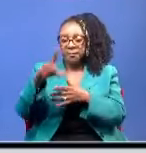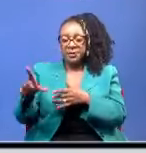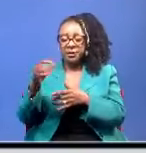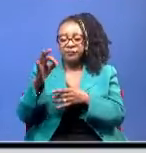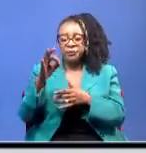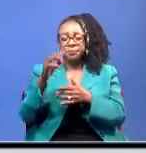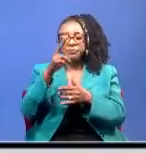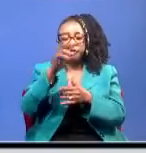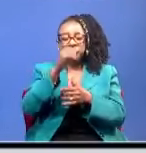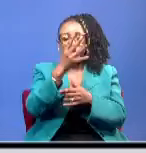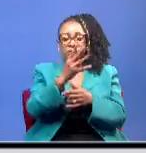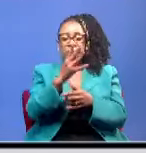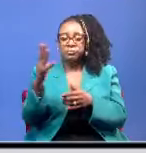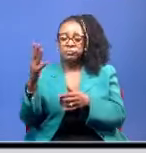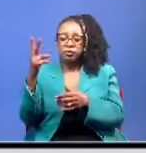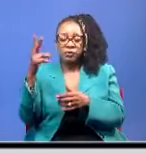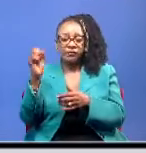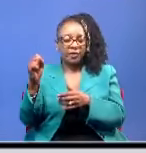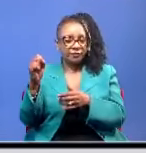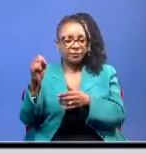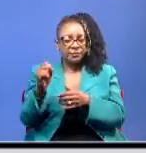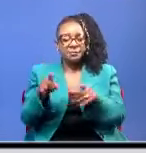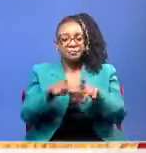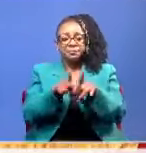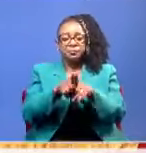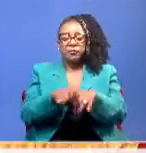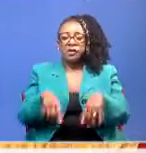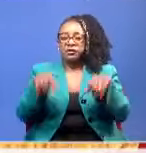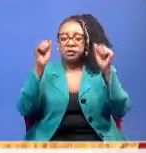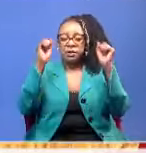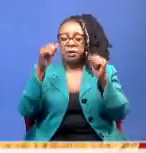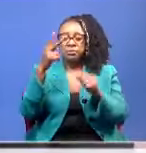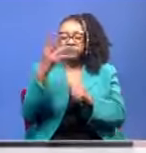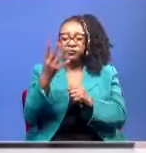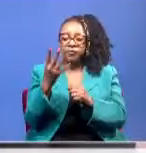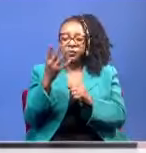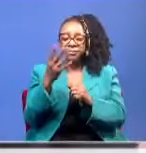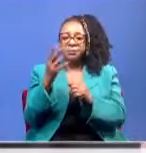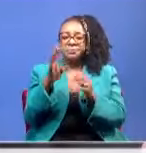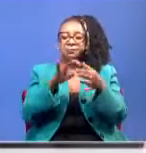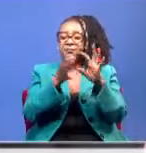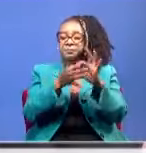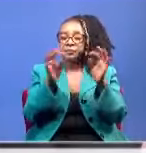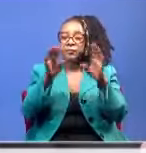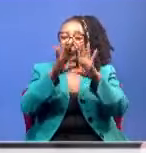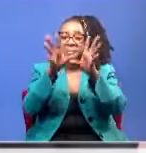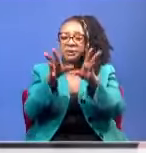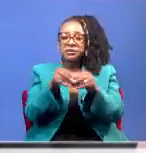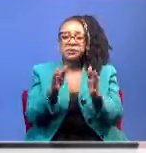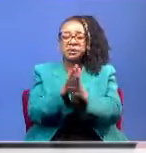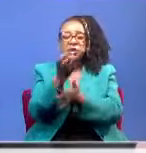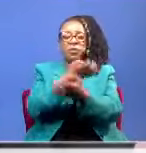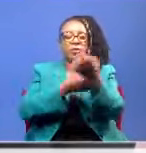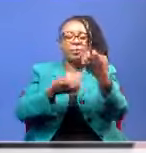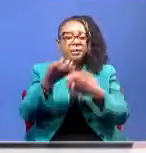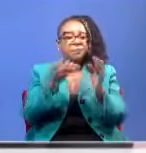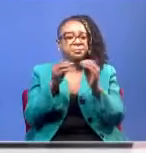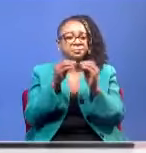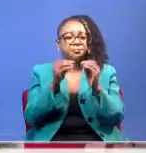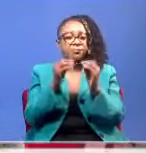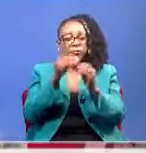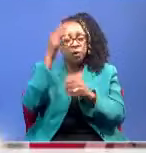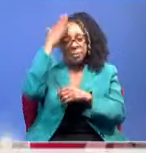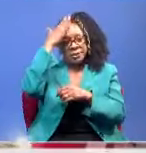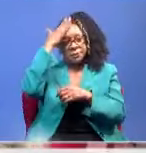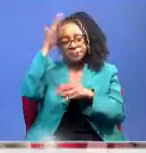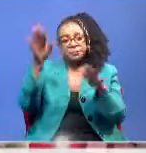year 2024-2025. As he chaired the 24th Intergovernmental Budget and Economic Council meeting held on Monday,